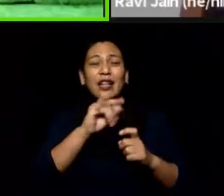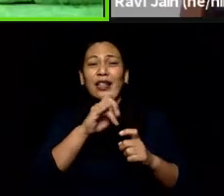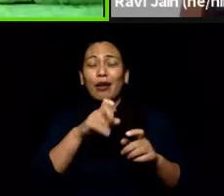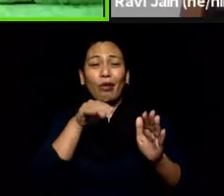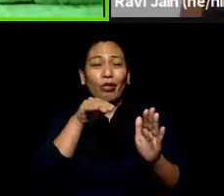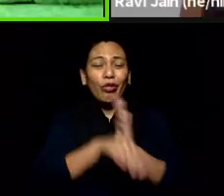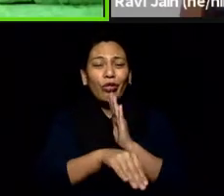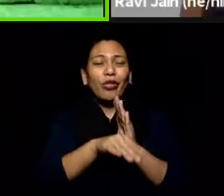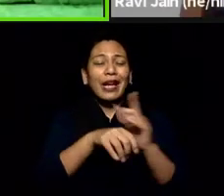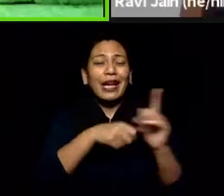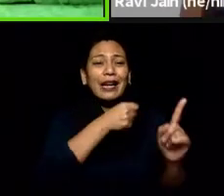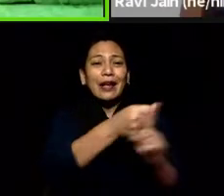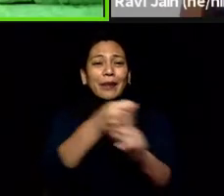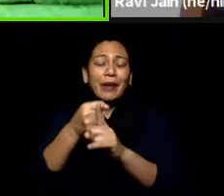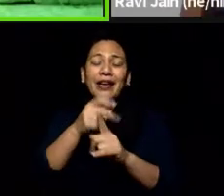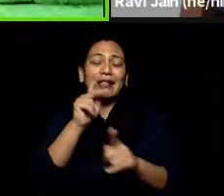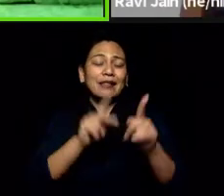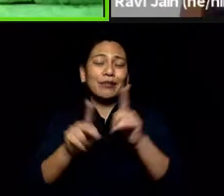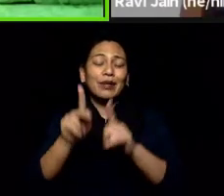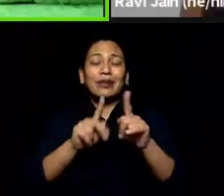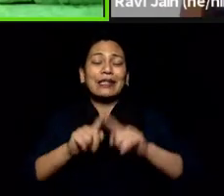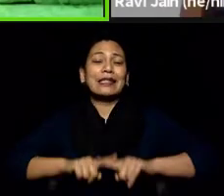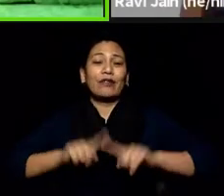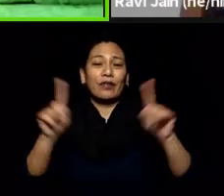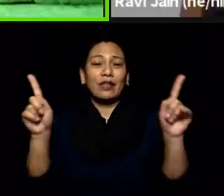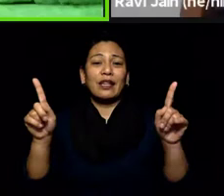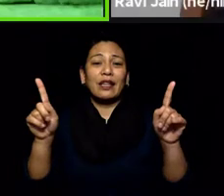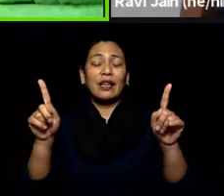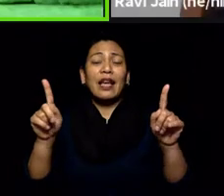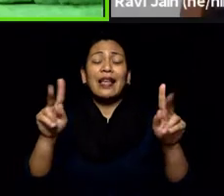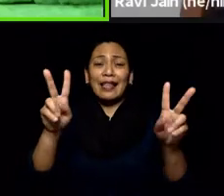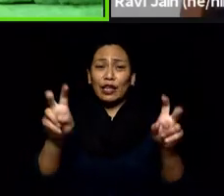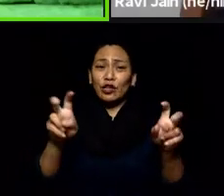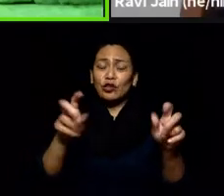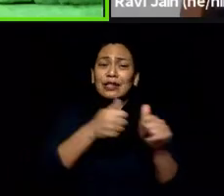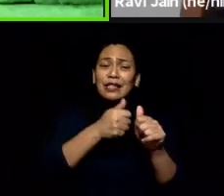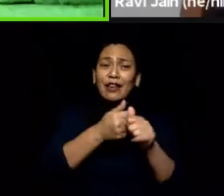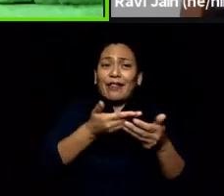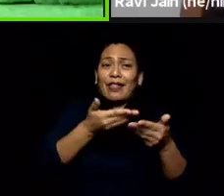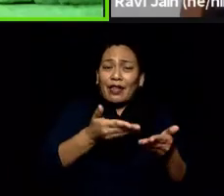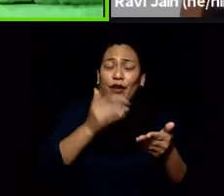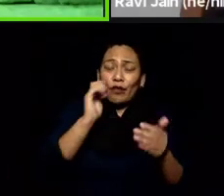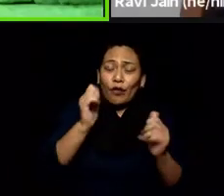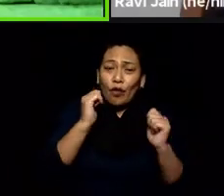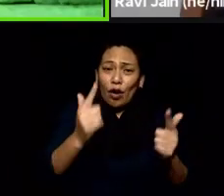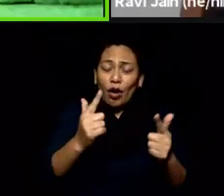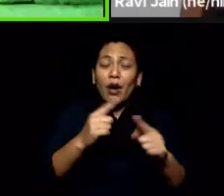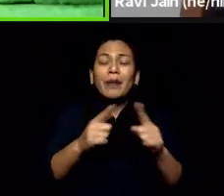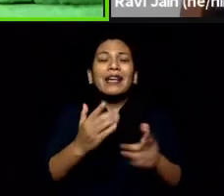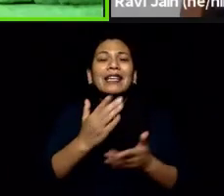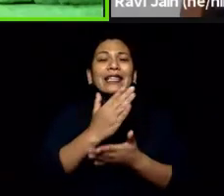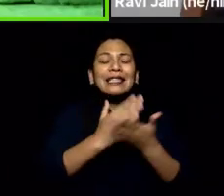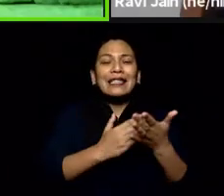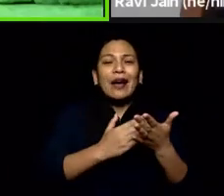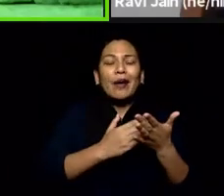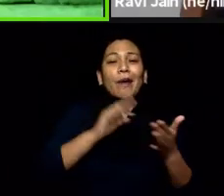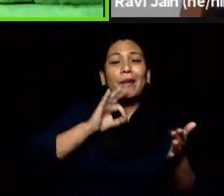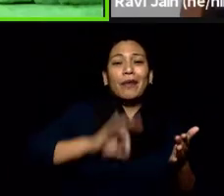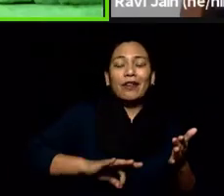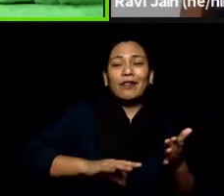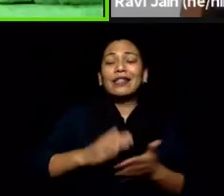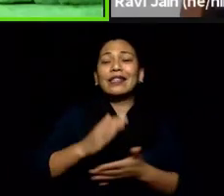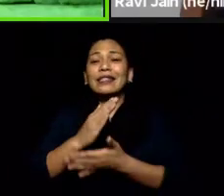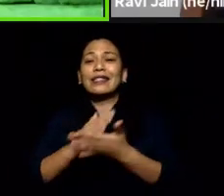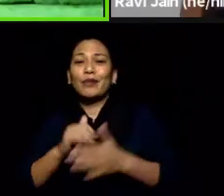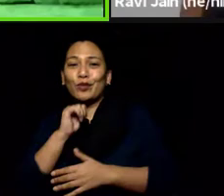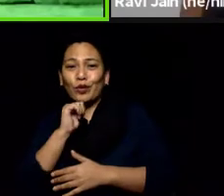it's not an equal problem. It is an issue for everybody, and yet there are certain people who benefit, as Noam Chomsky would say,